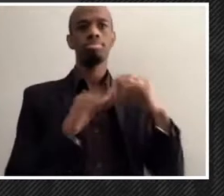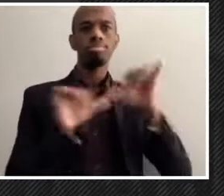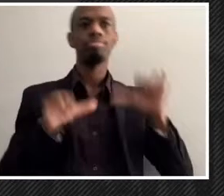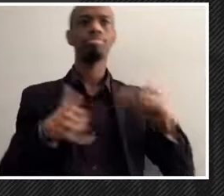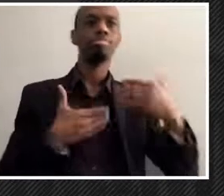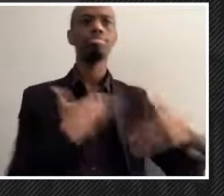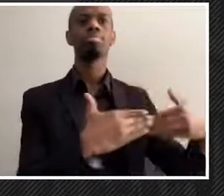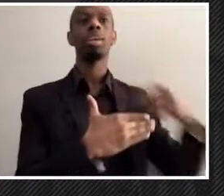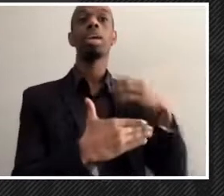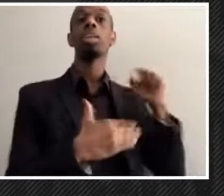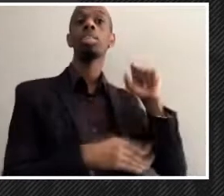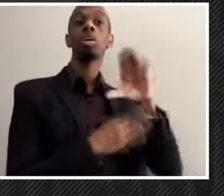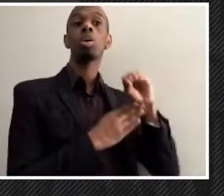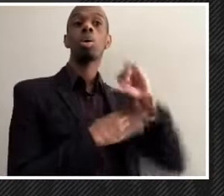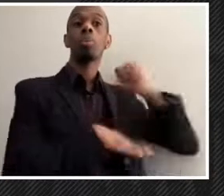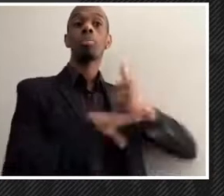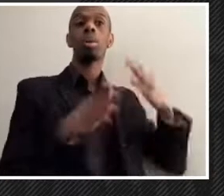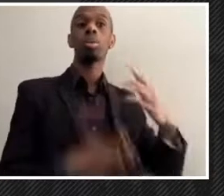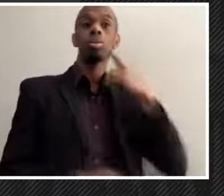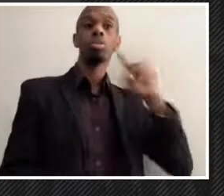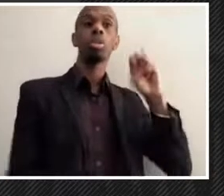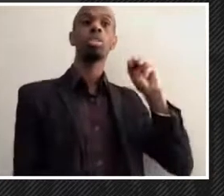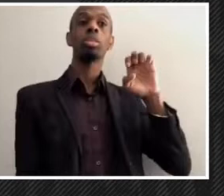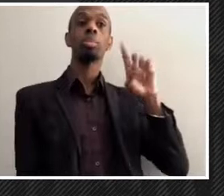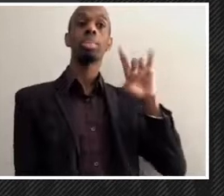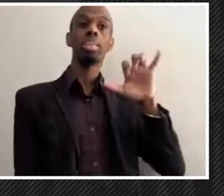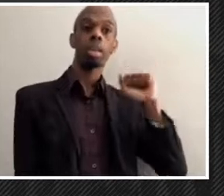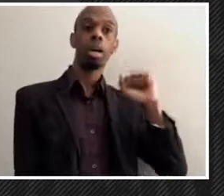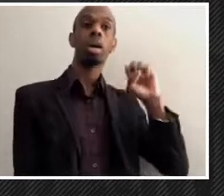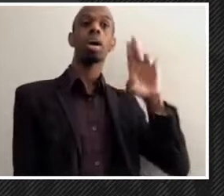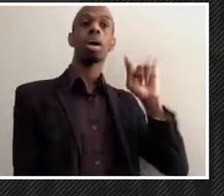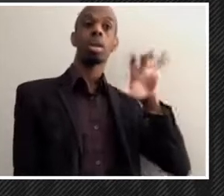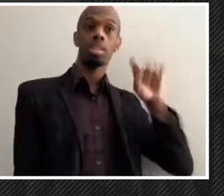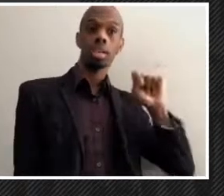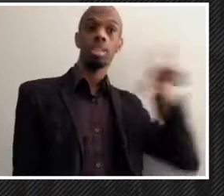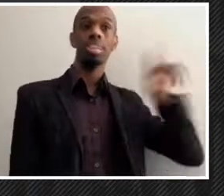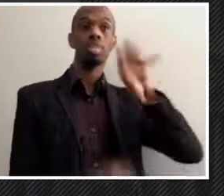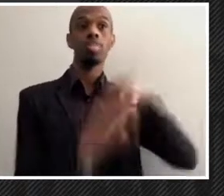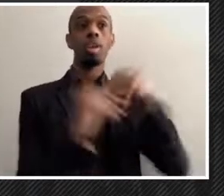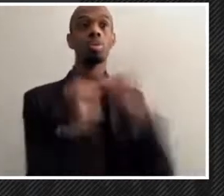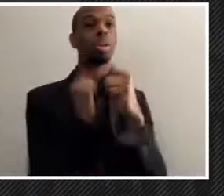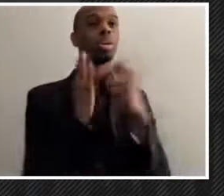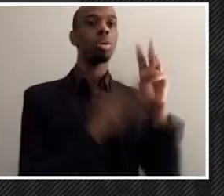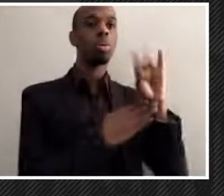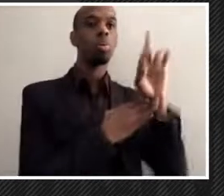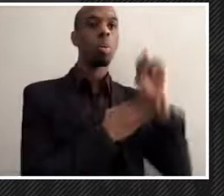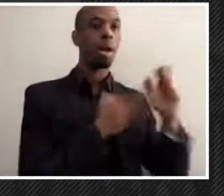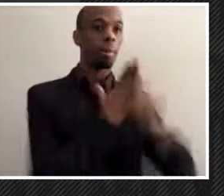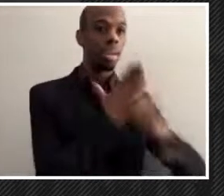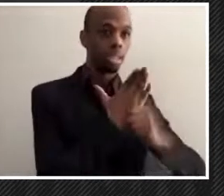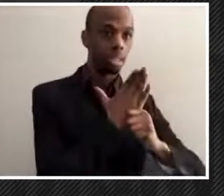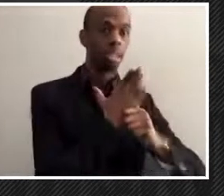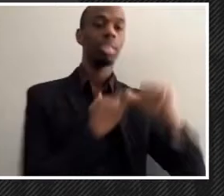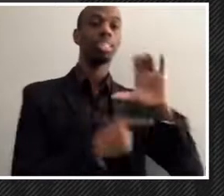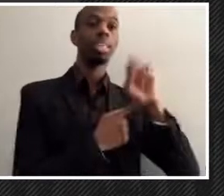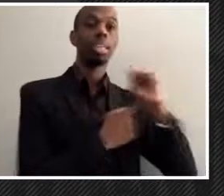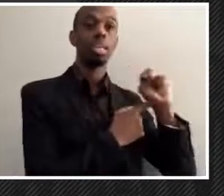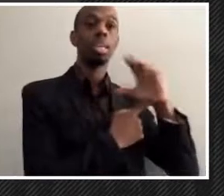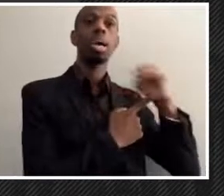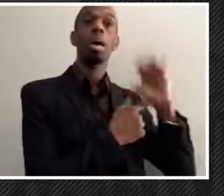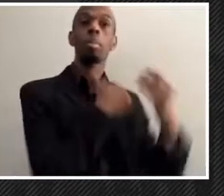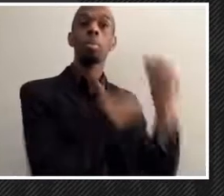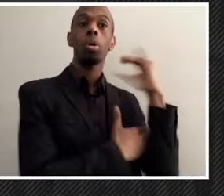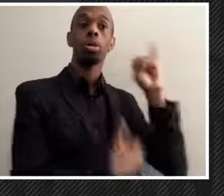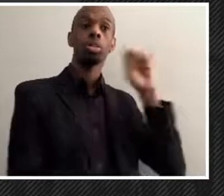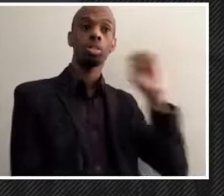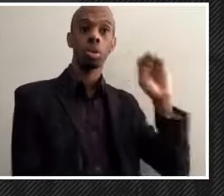outlet, The Rouge Collection, featured in Wired Magazine, The New York Times, CNN, Morning Joe, and of course, Rolling Martin